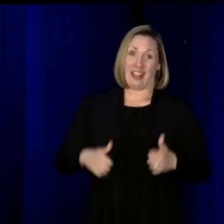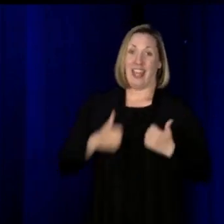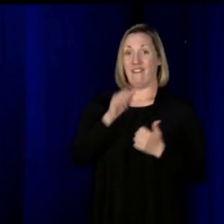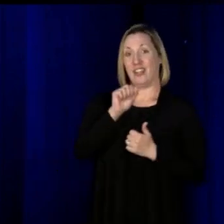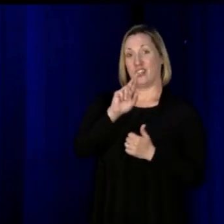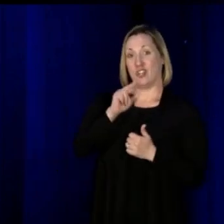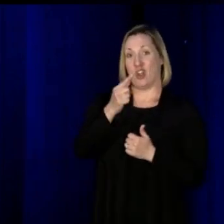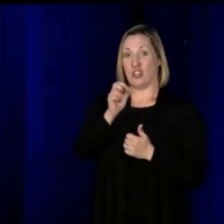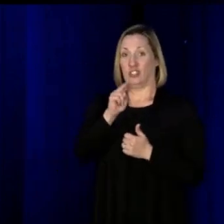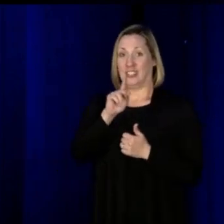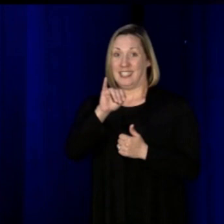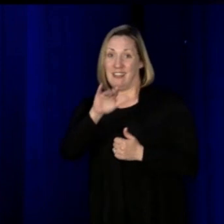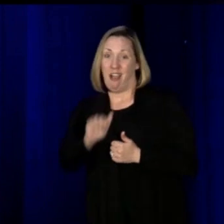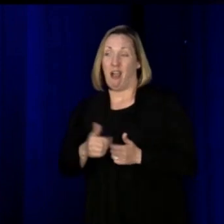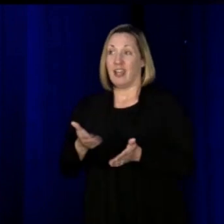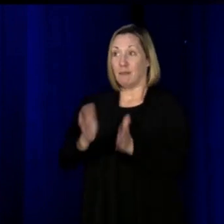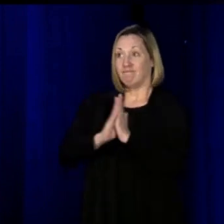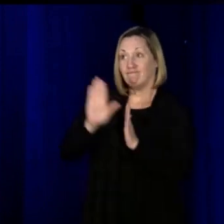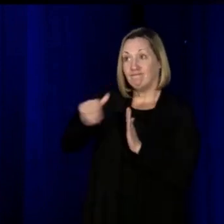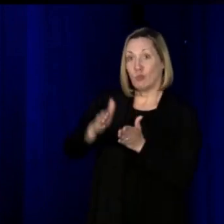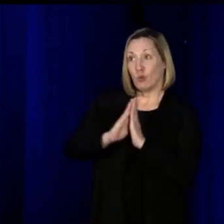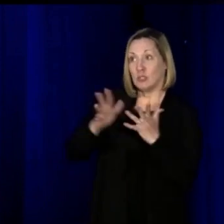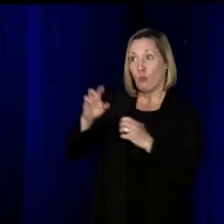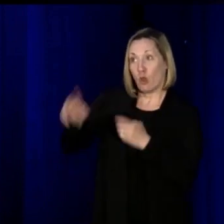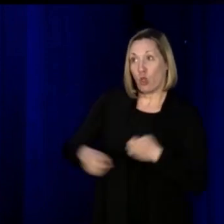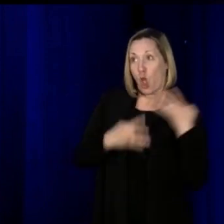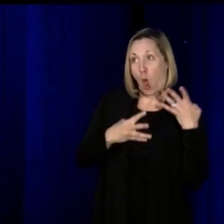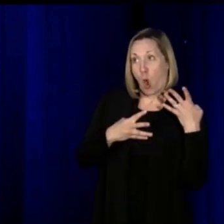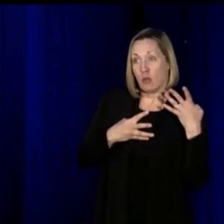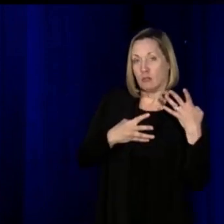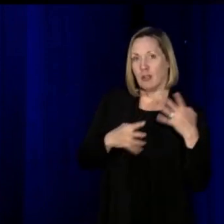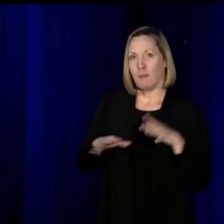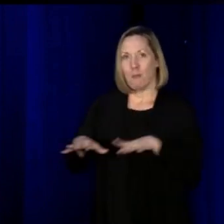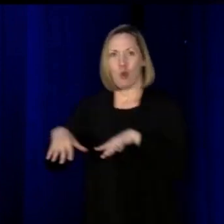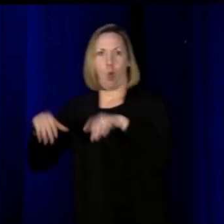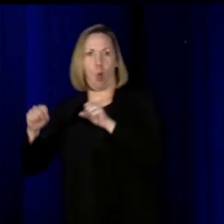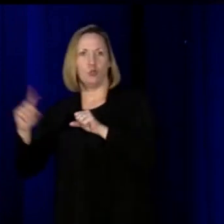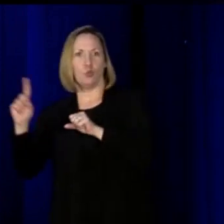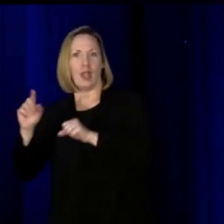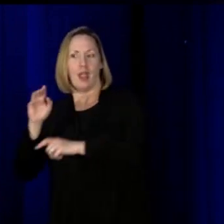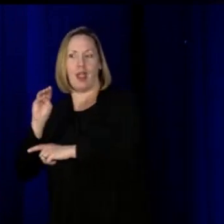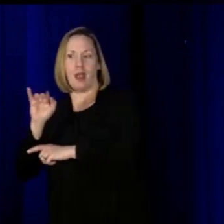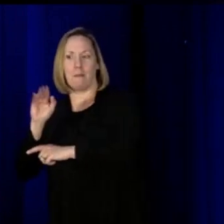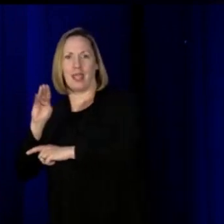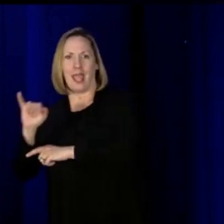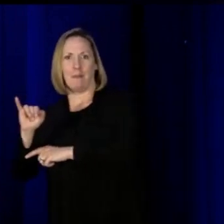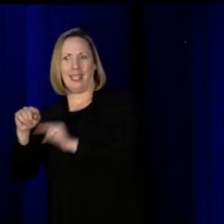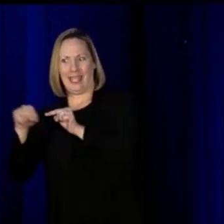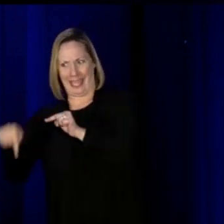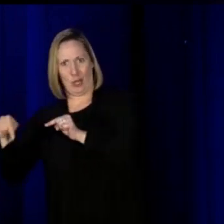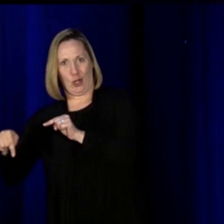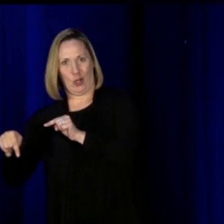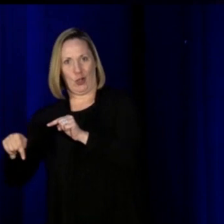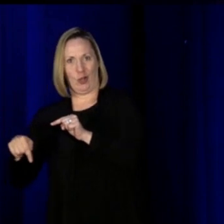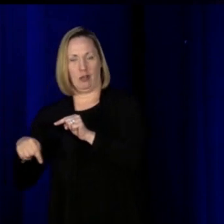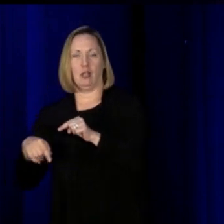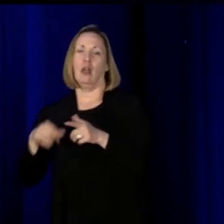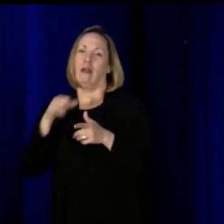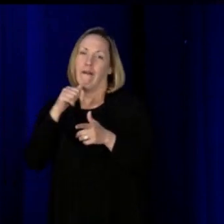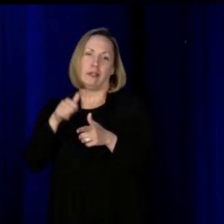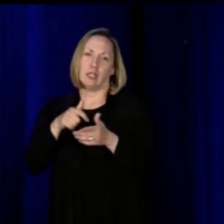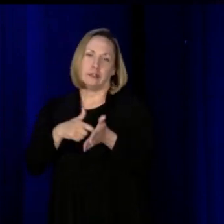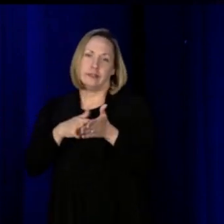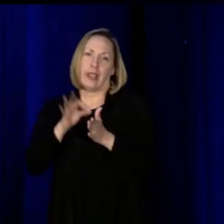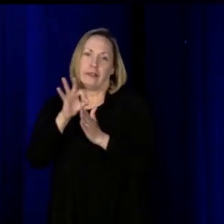sending a request that I want to load a page that is hosted on a web server in Miami, it doesn't take like 9 hours like my flight took to come to